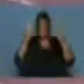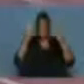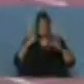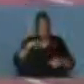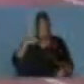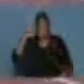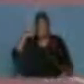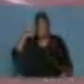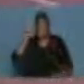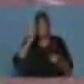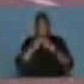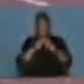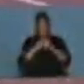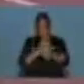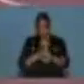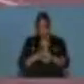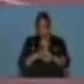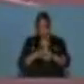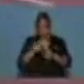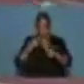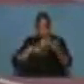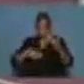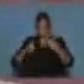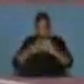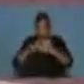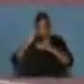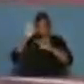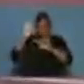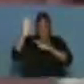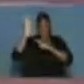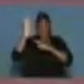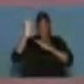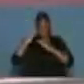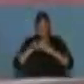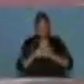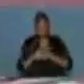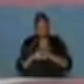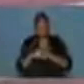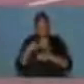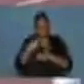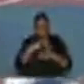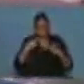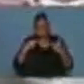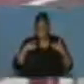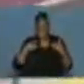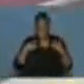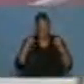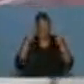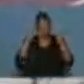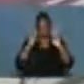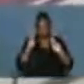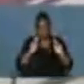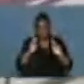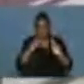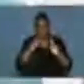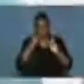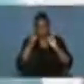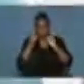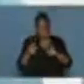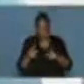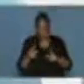sprints will be returning back to the Bahamas. I mean, we have a cadre of sprinters that we've not seen